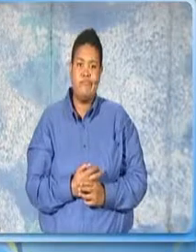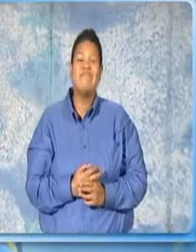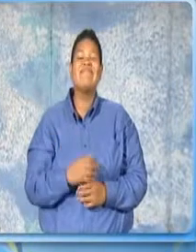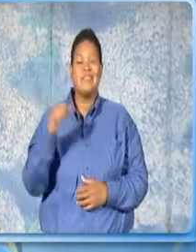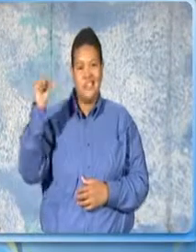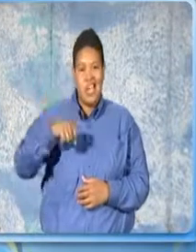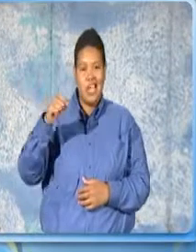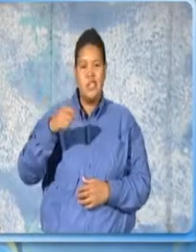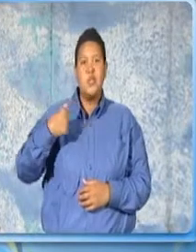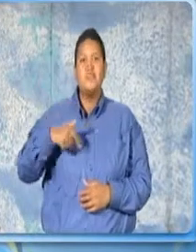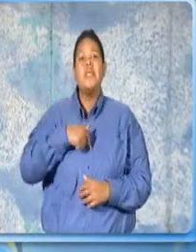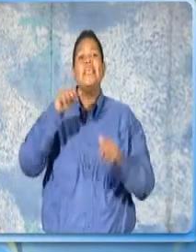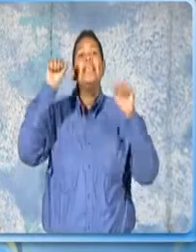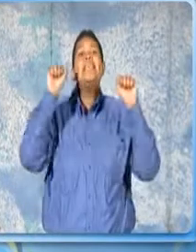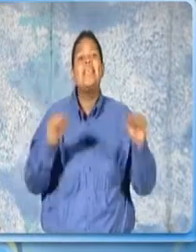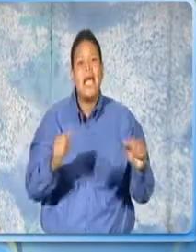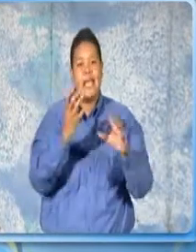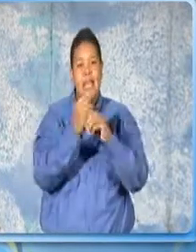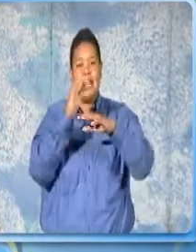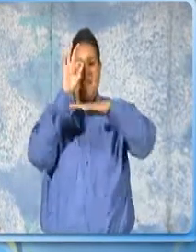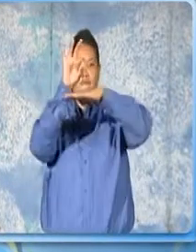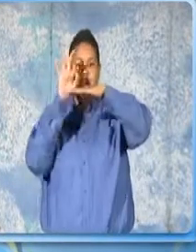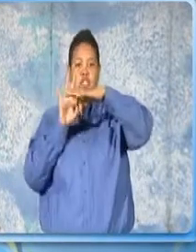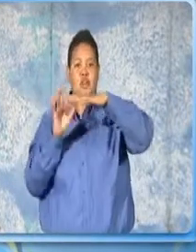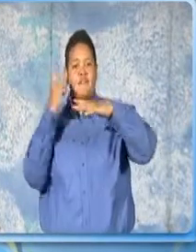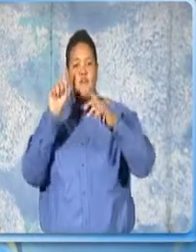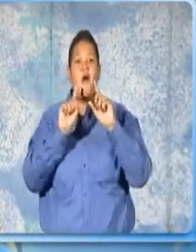Yes, we can get a fraction for an answer.